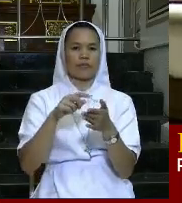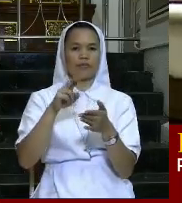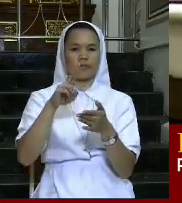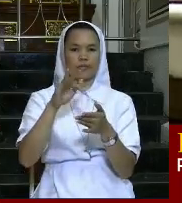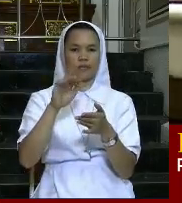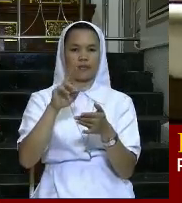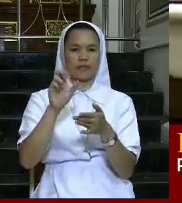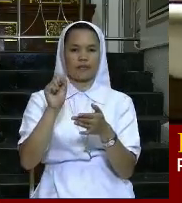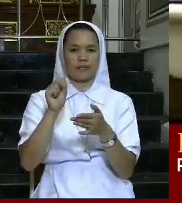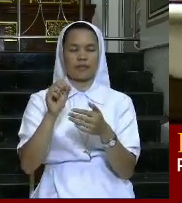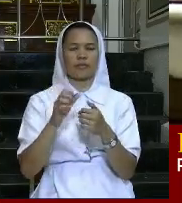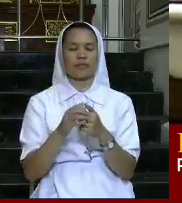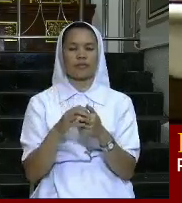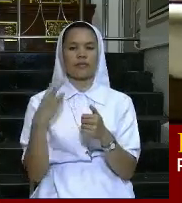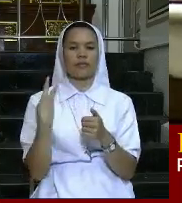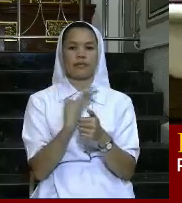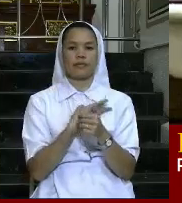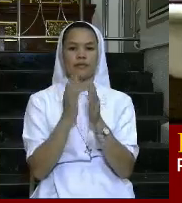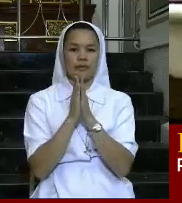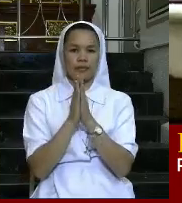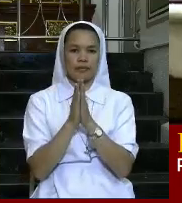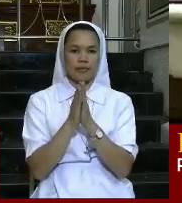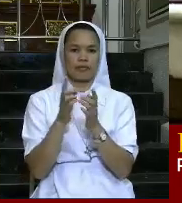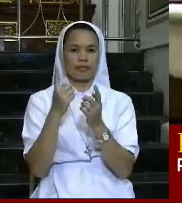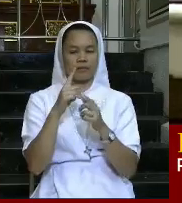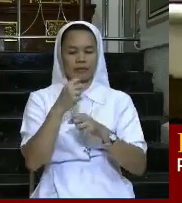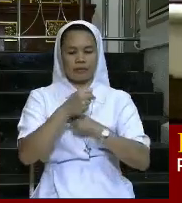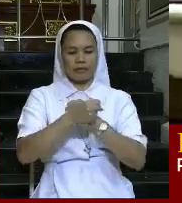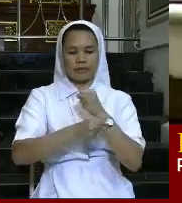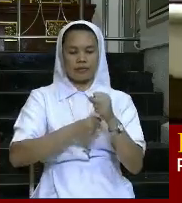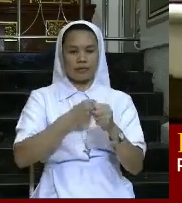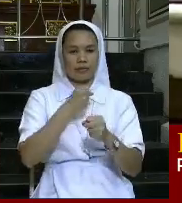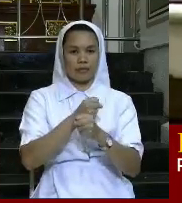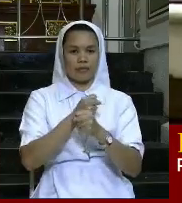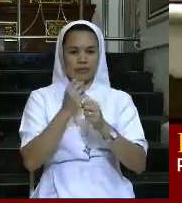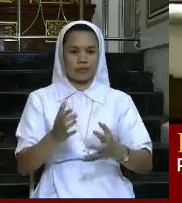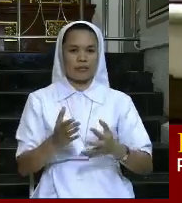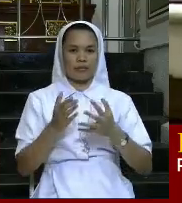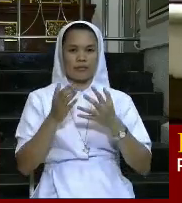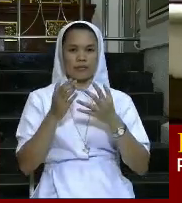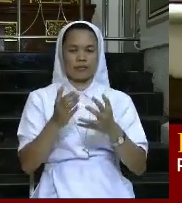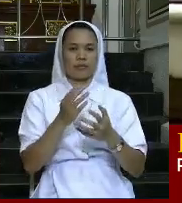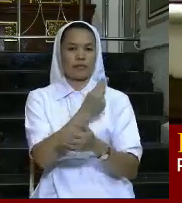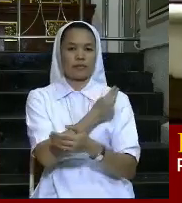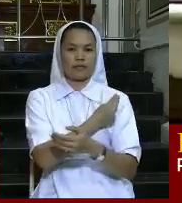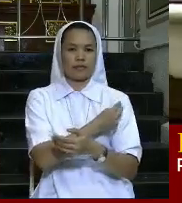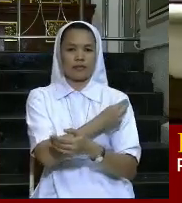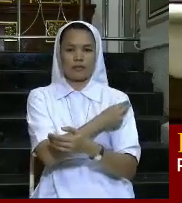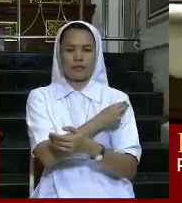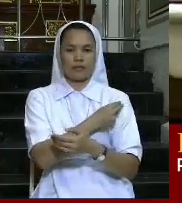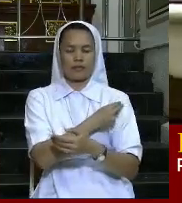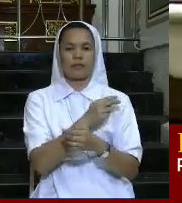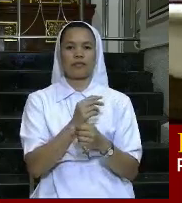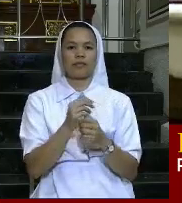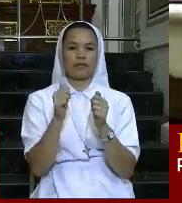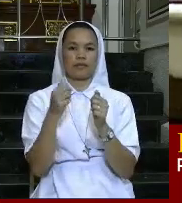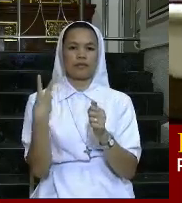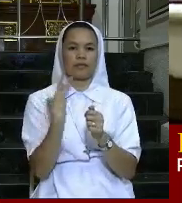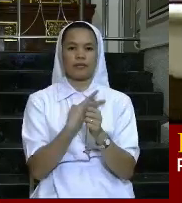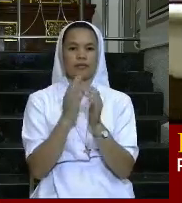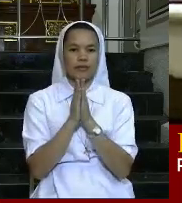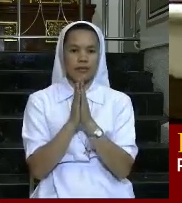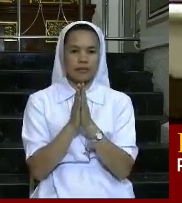families. We pray for those who struggle to survive in the hospitals. We pray for